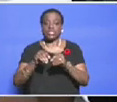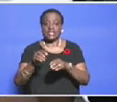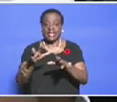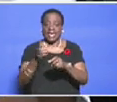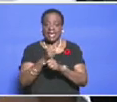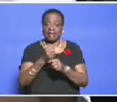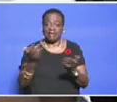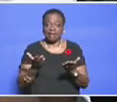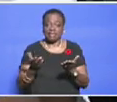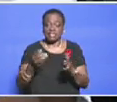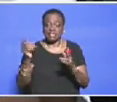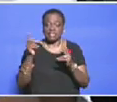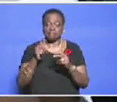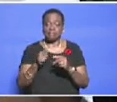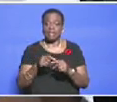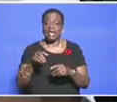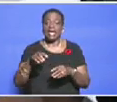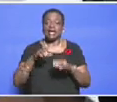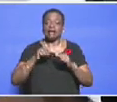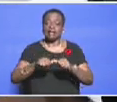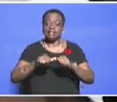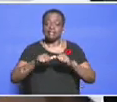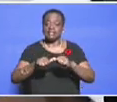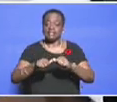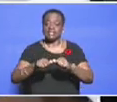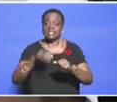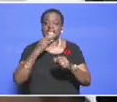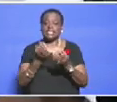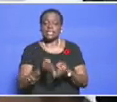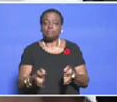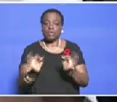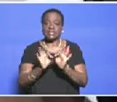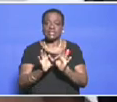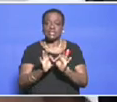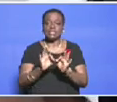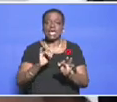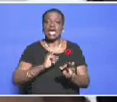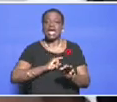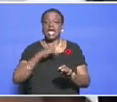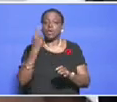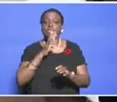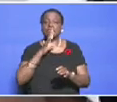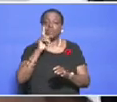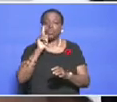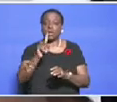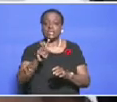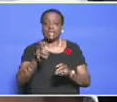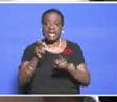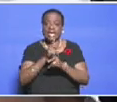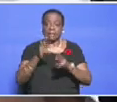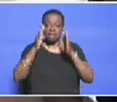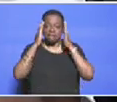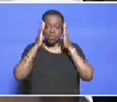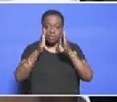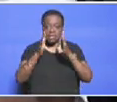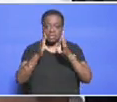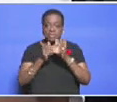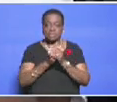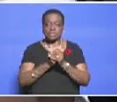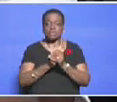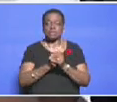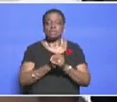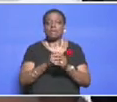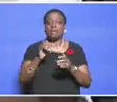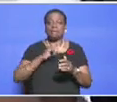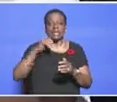be honest, consistency is key. I've always been one for persistence and to keep focus and to keep my mental. And my